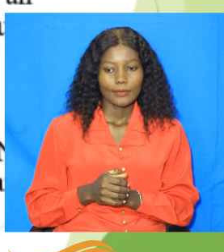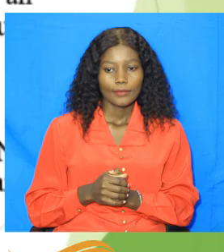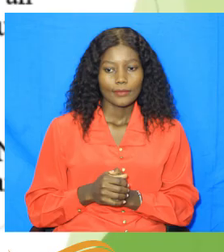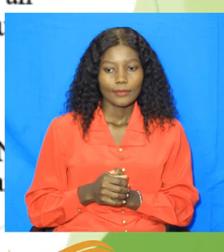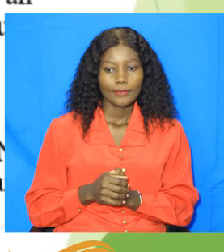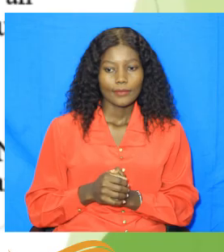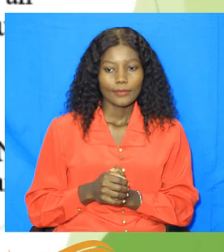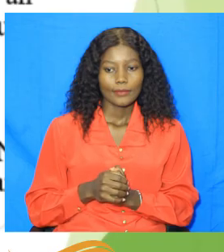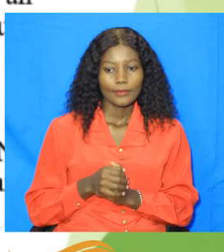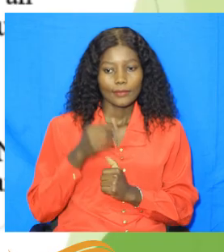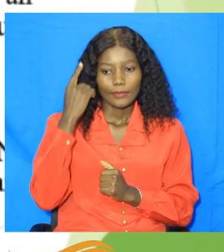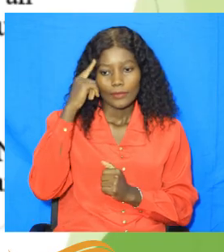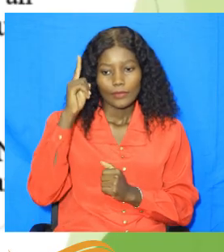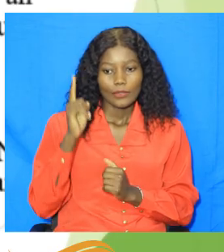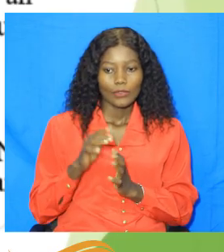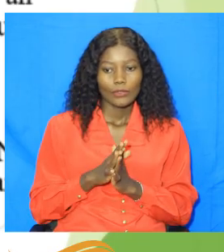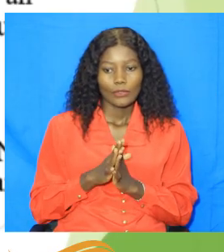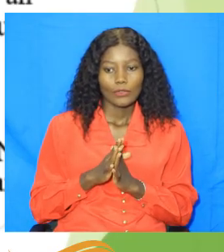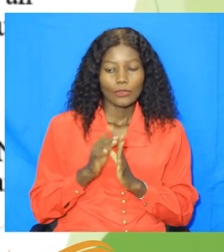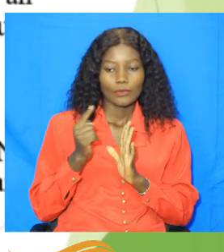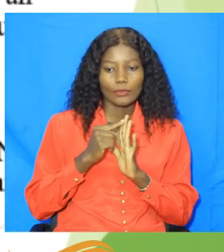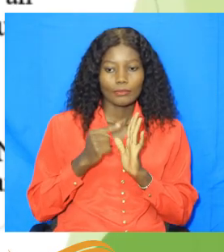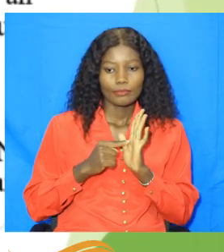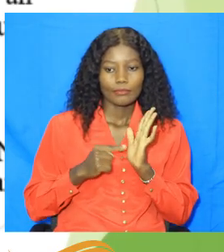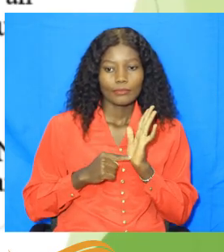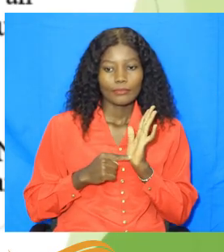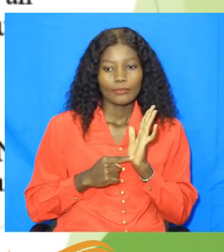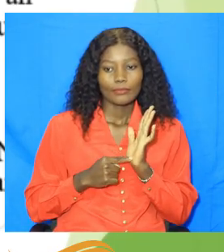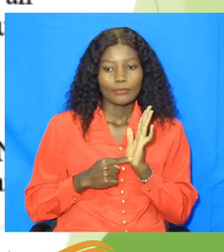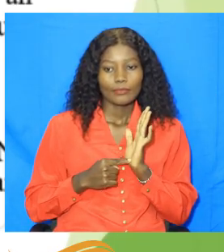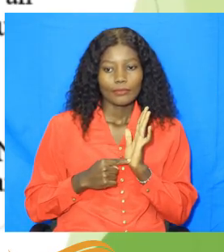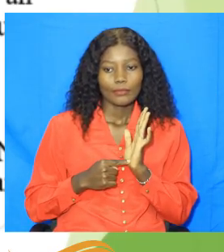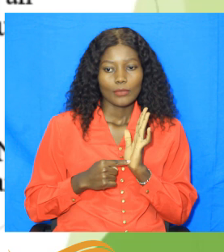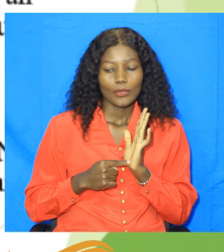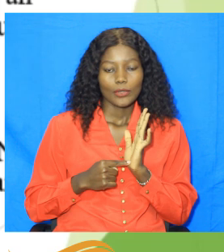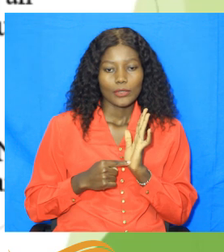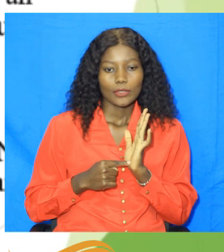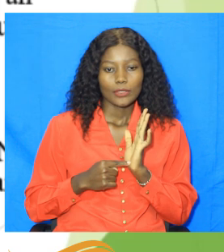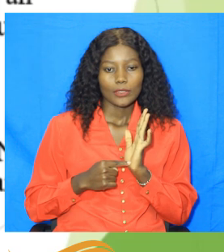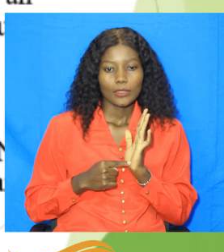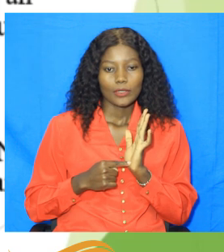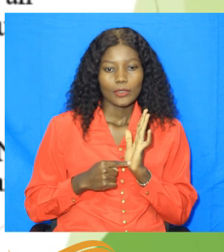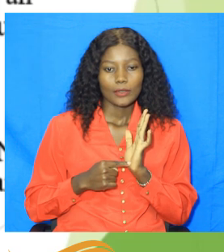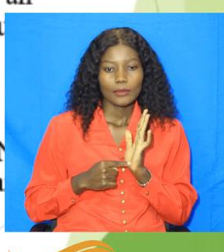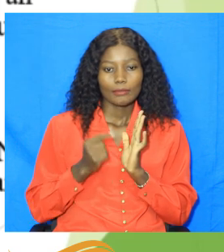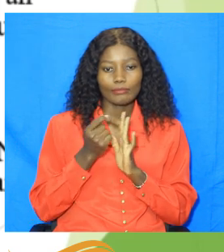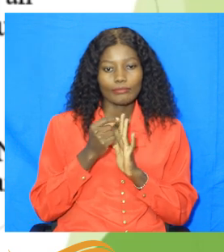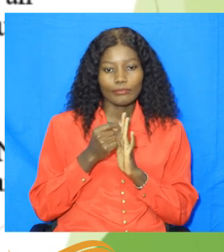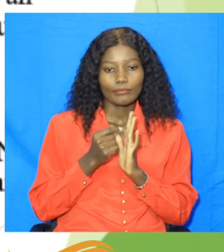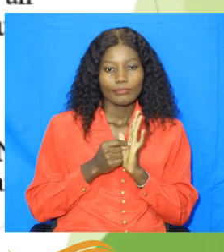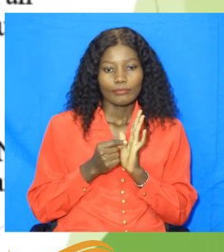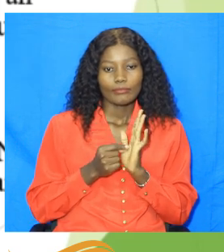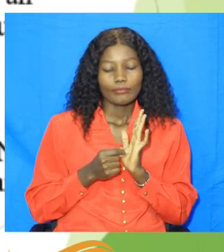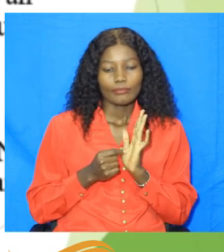So for the scoring, the points are scored by traditional karate techniques with